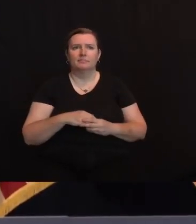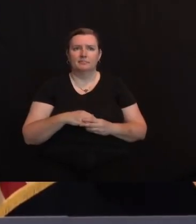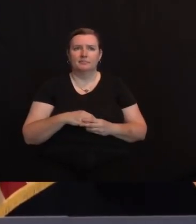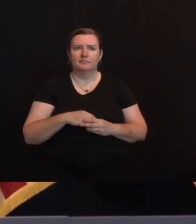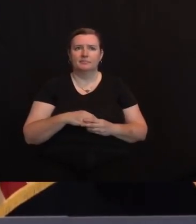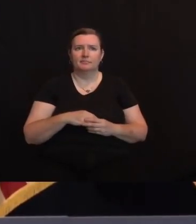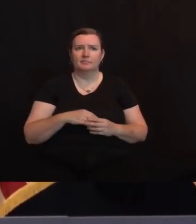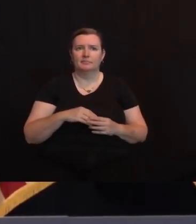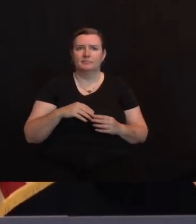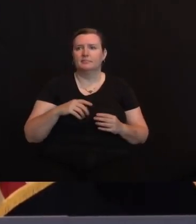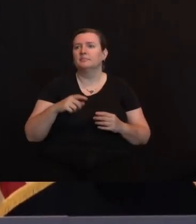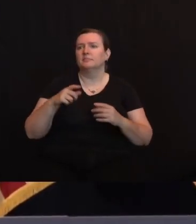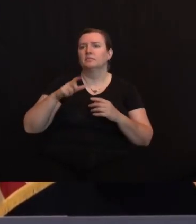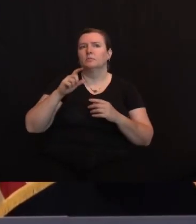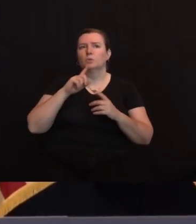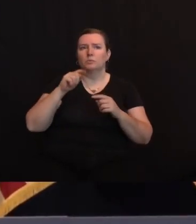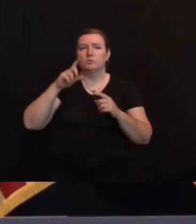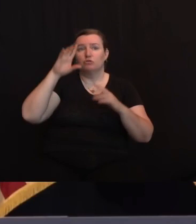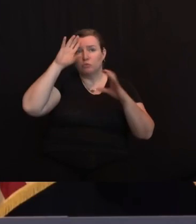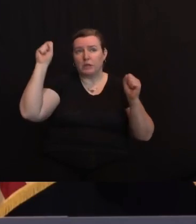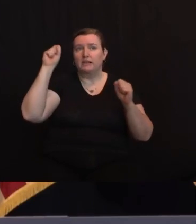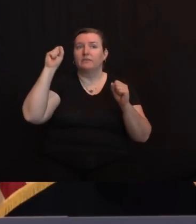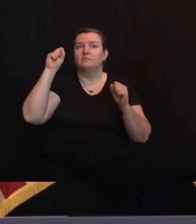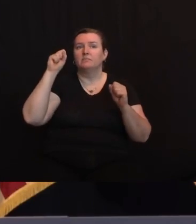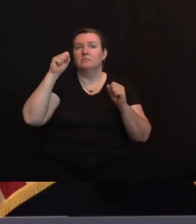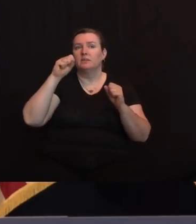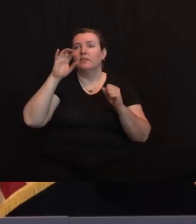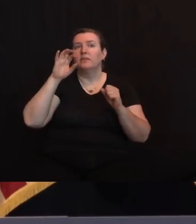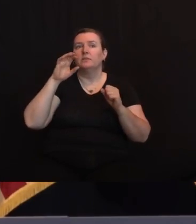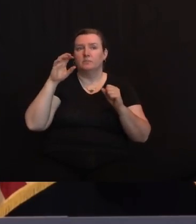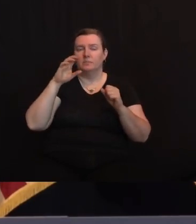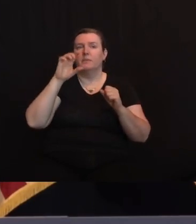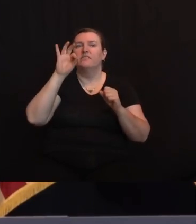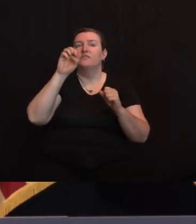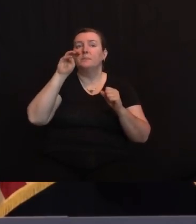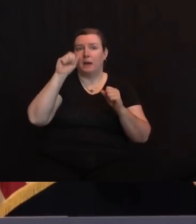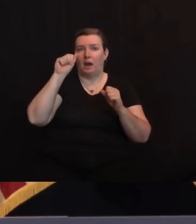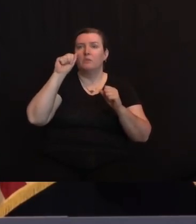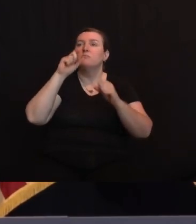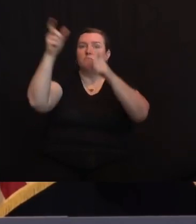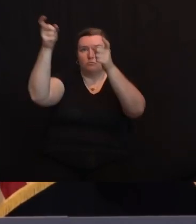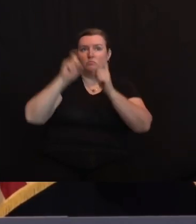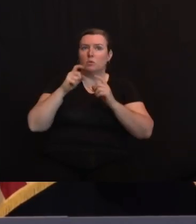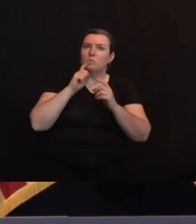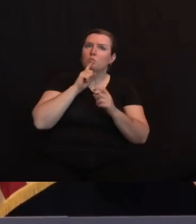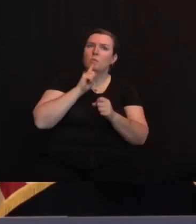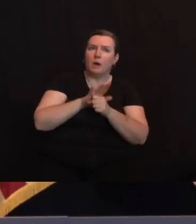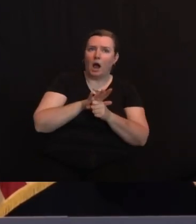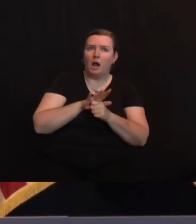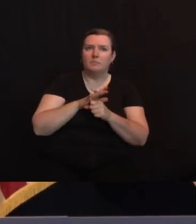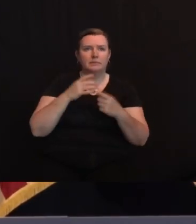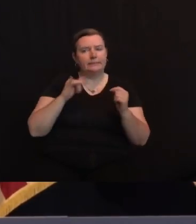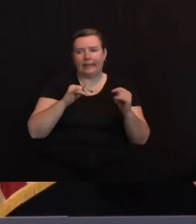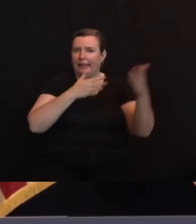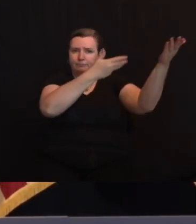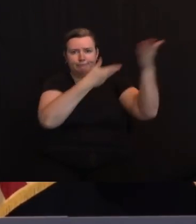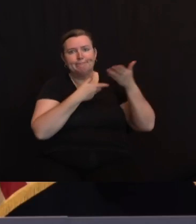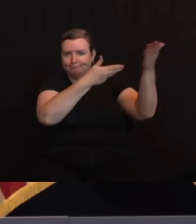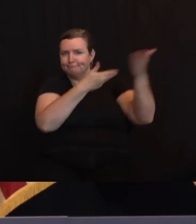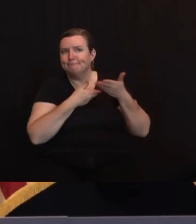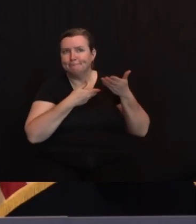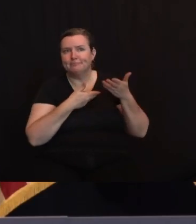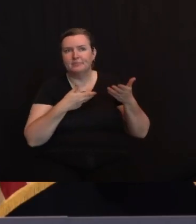which might have been in the first week of March, they still are delivering on that, and it's probably going to be months before